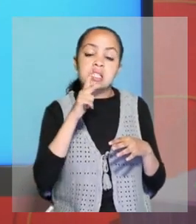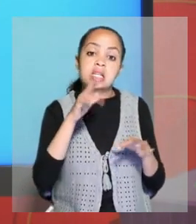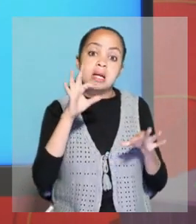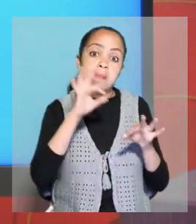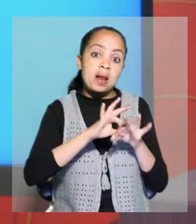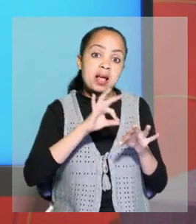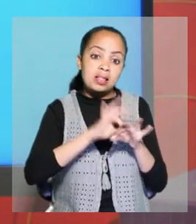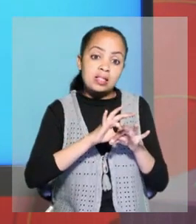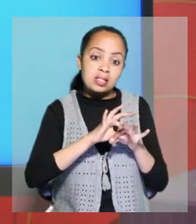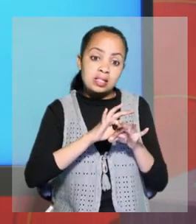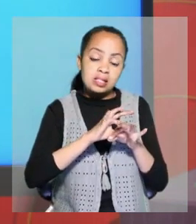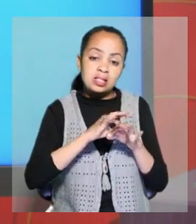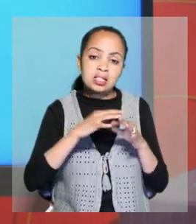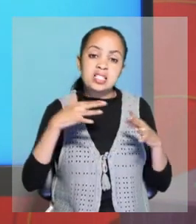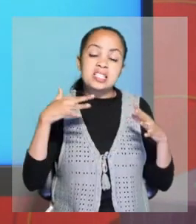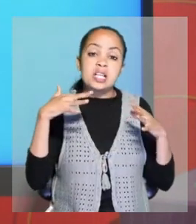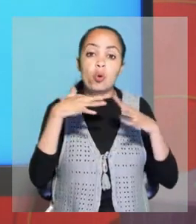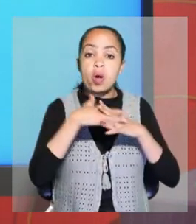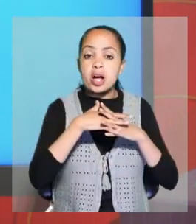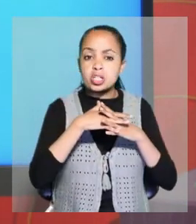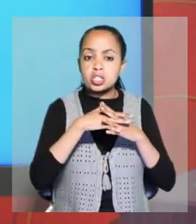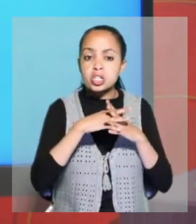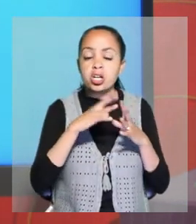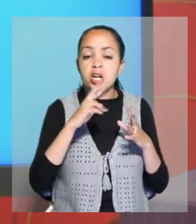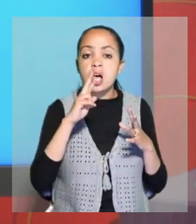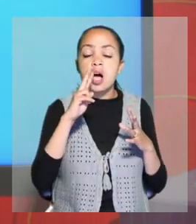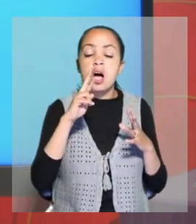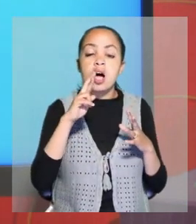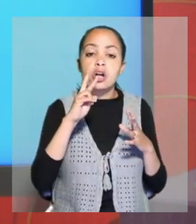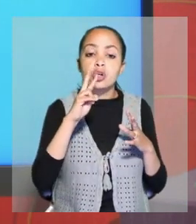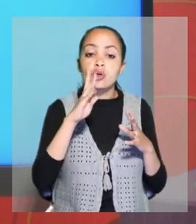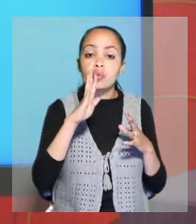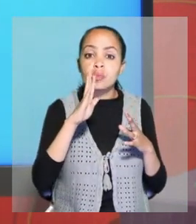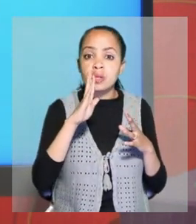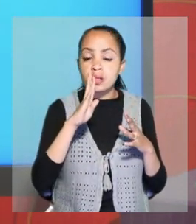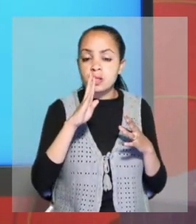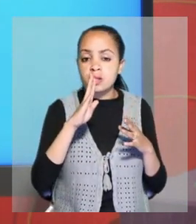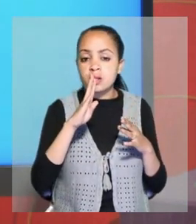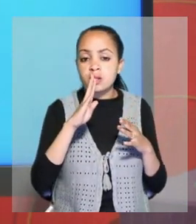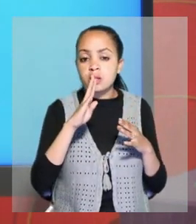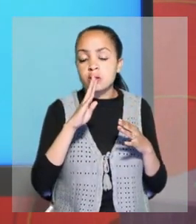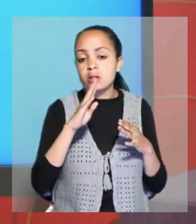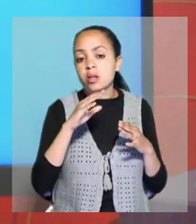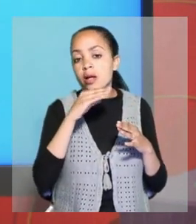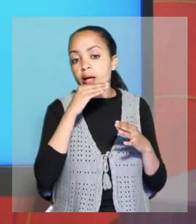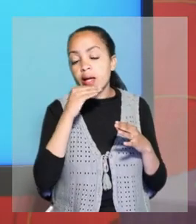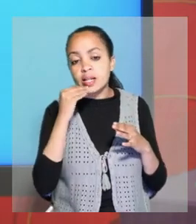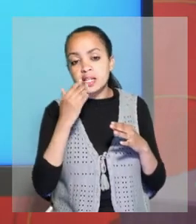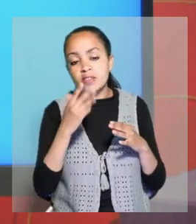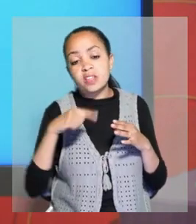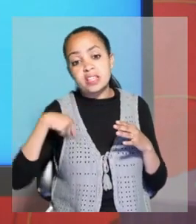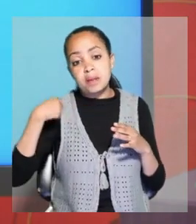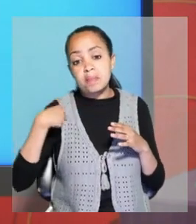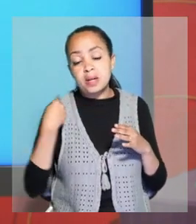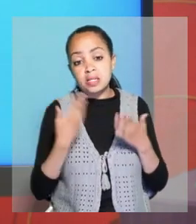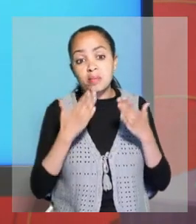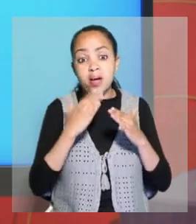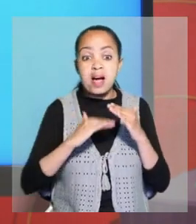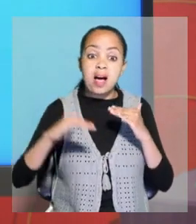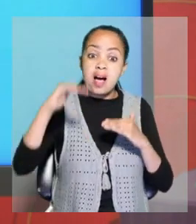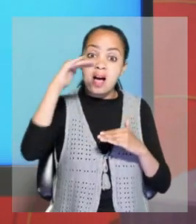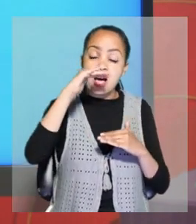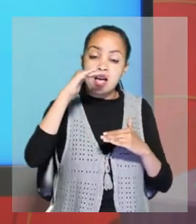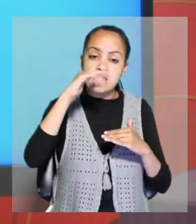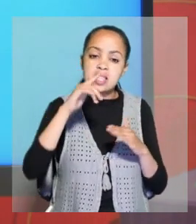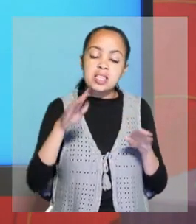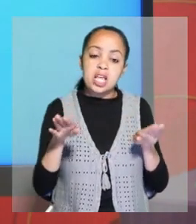plants catalyze the reaction between ribulose biphosphate and carbon dioxide. If the temperature become high,